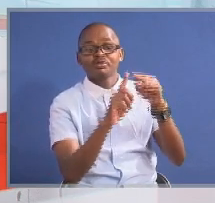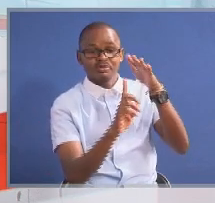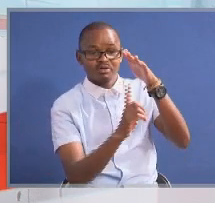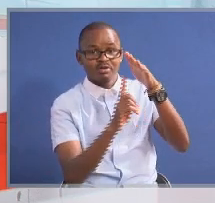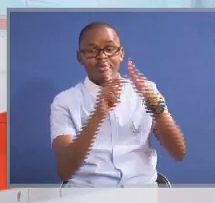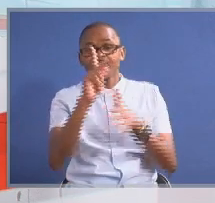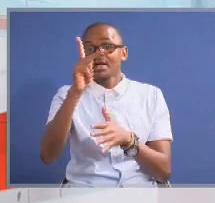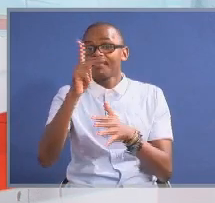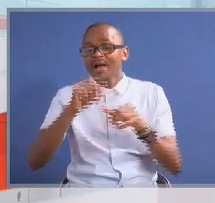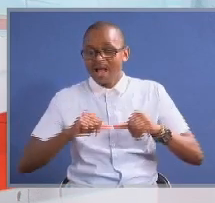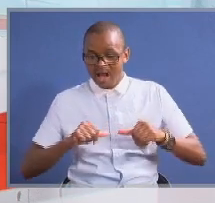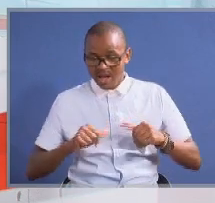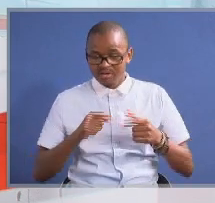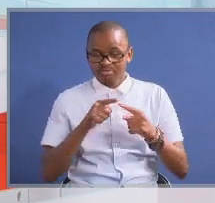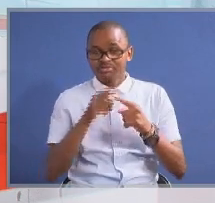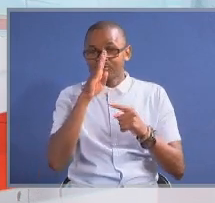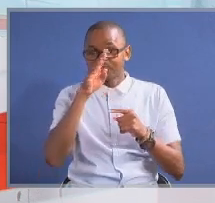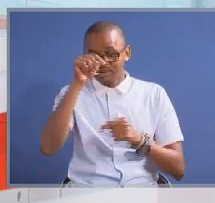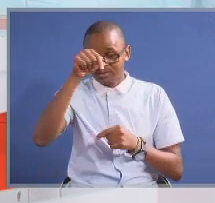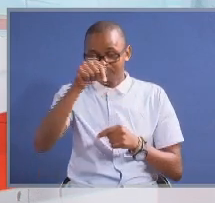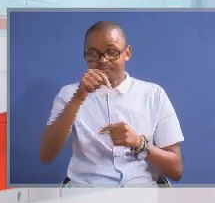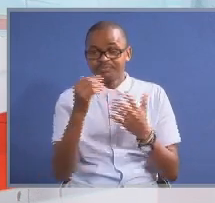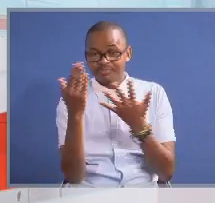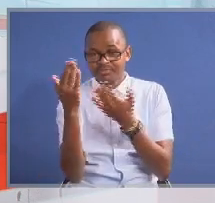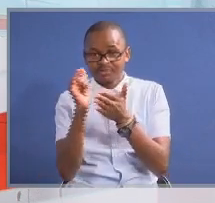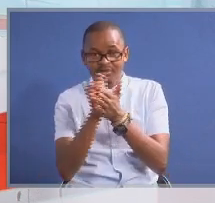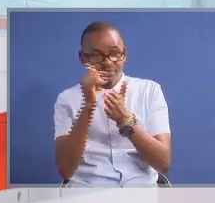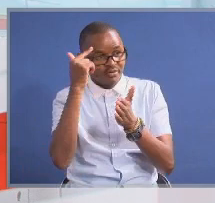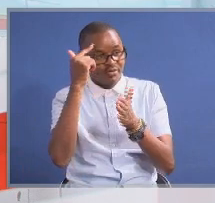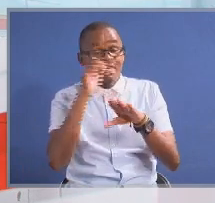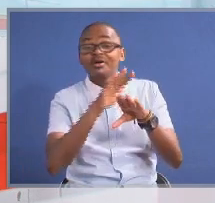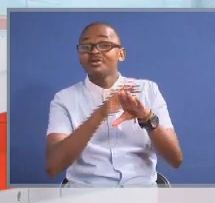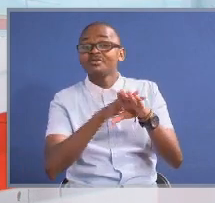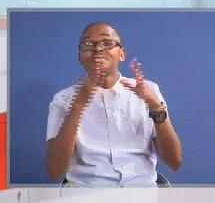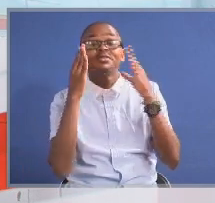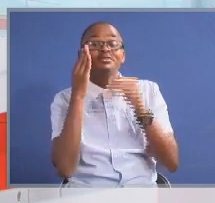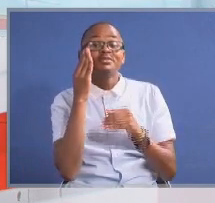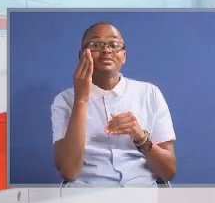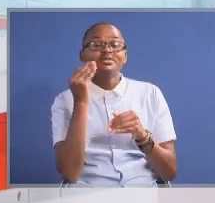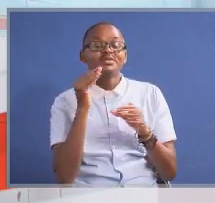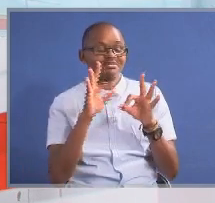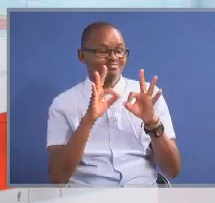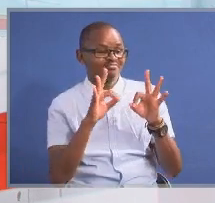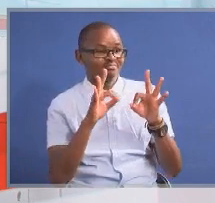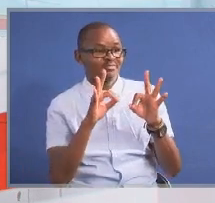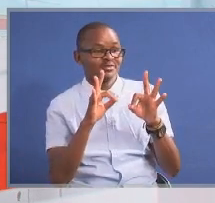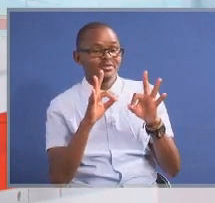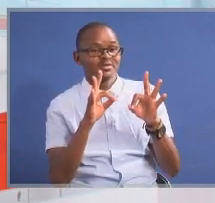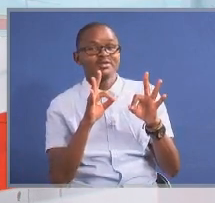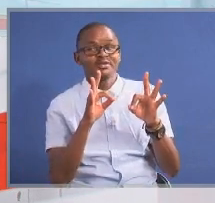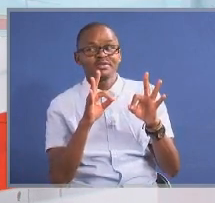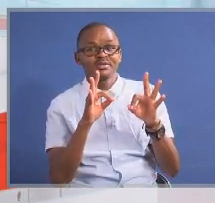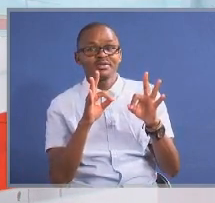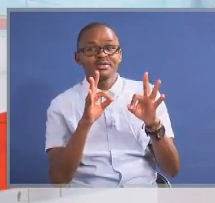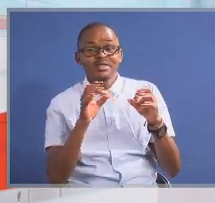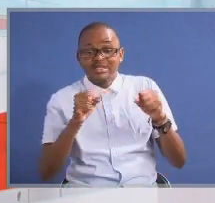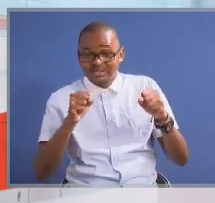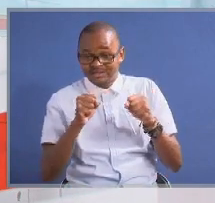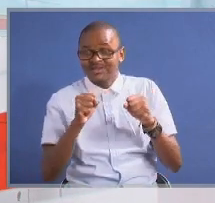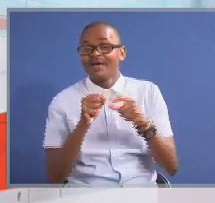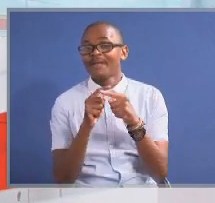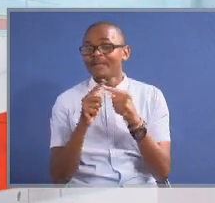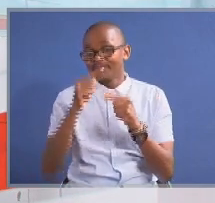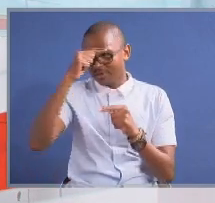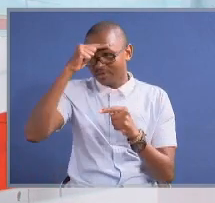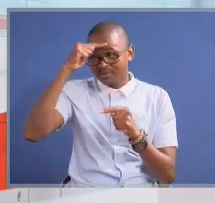Nairobi, Kenya, and I'm proud to be here. We hope you're having a lovely experience. It was fantastic. It is a bit chilly this particular season, a